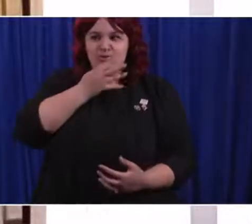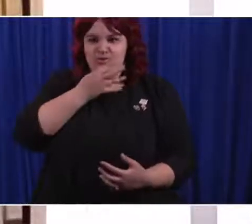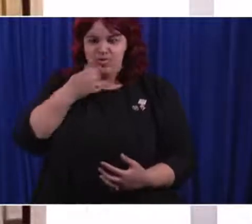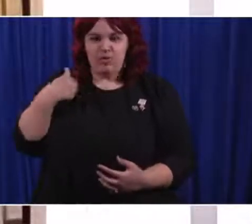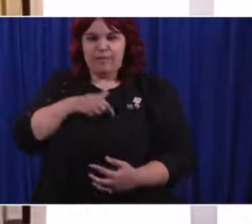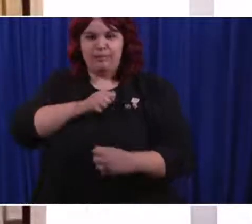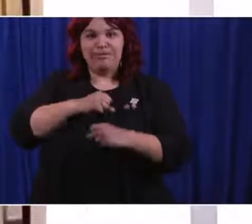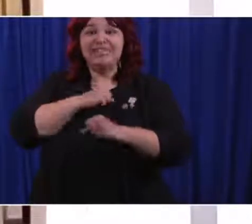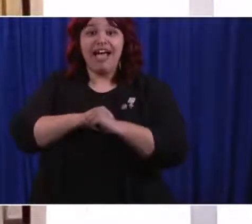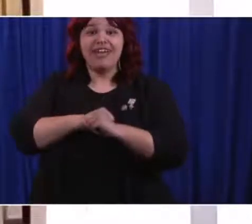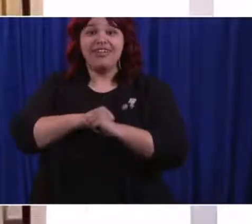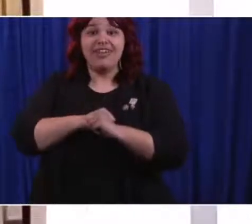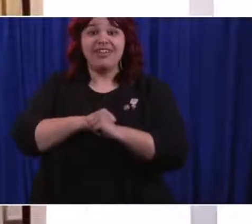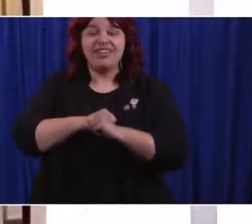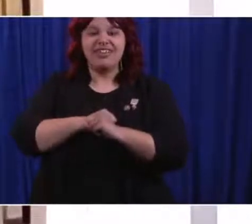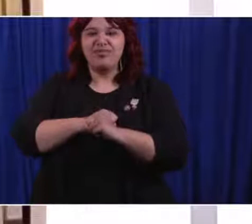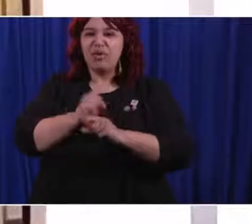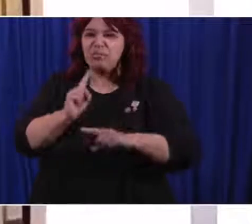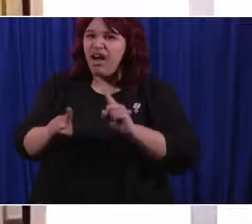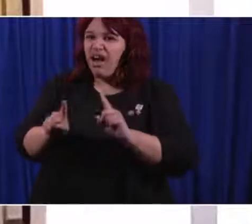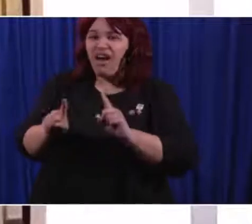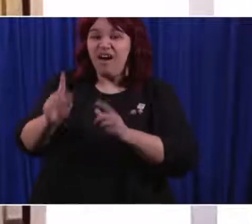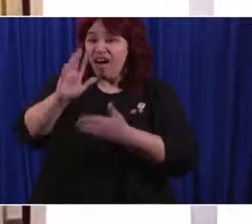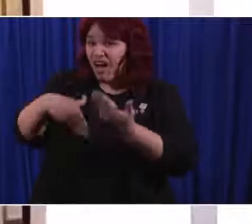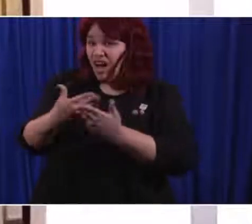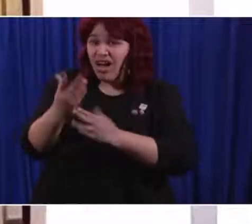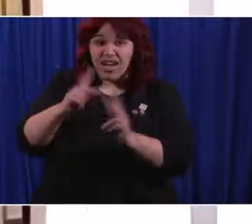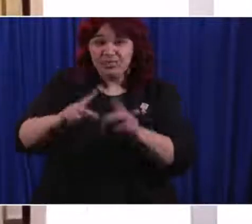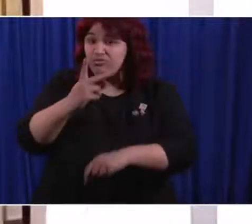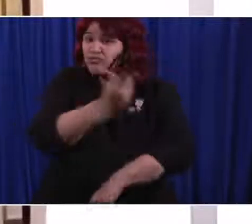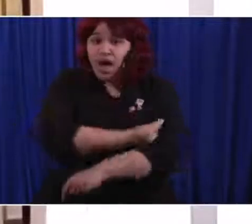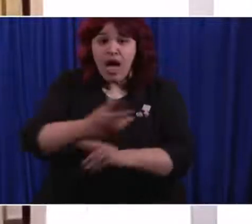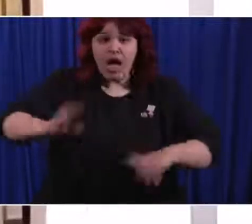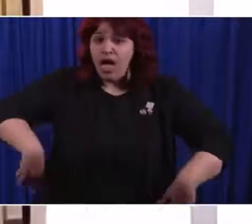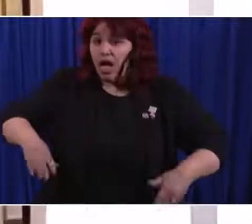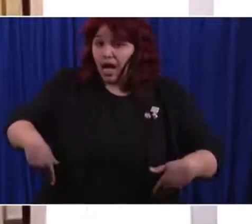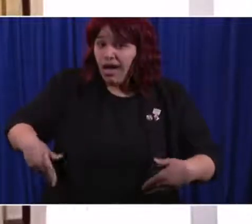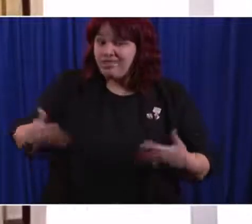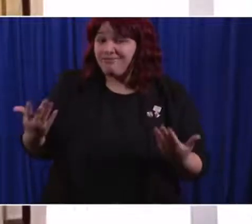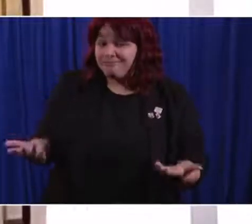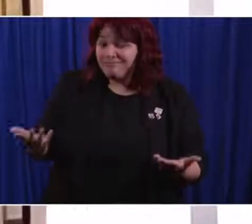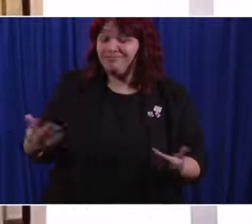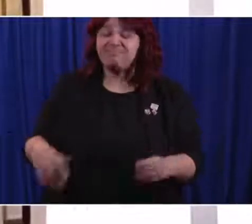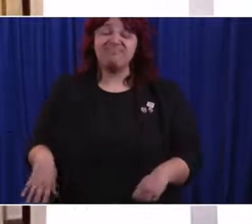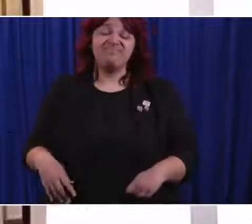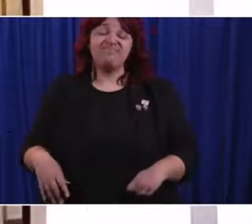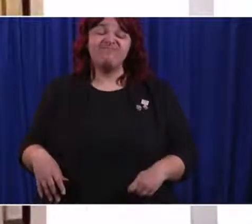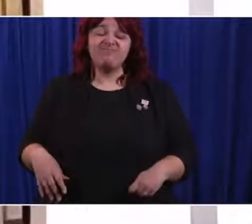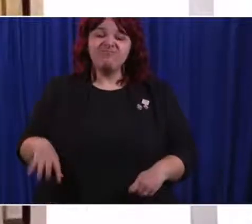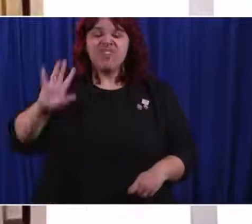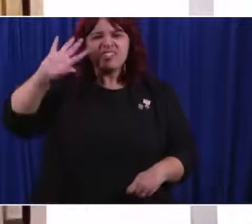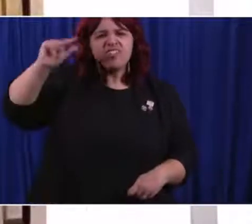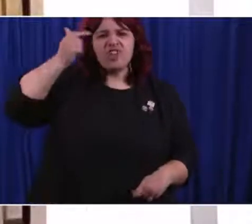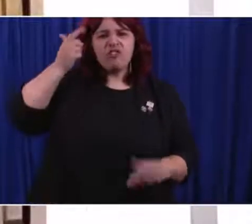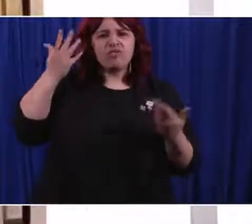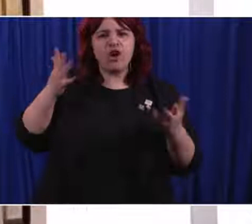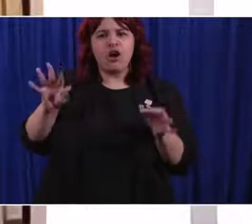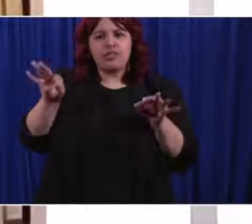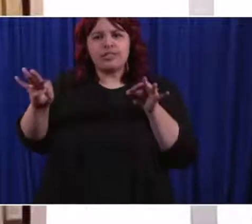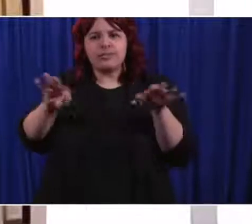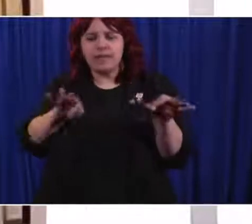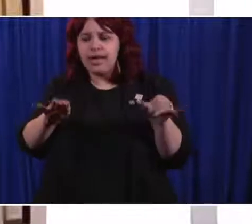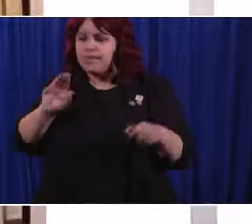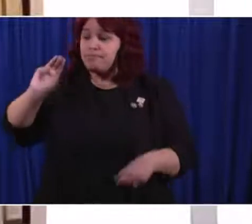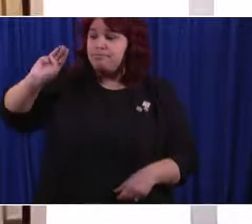yet. As you noted, Governor, states around us, especially Michigan and West Virginia, have seen some upturns again. And